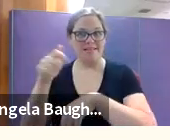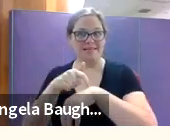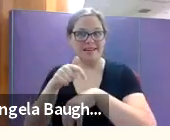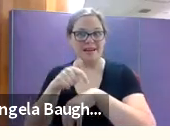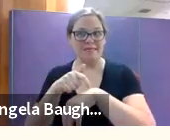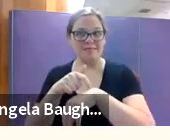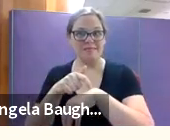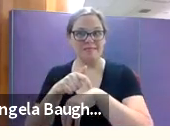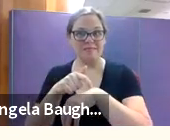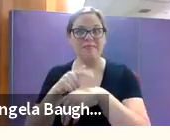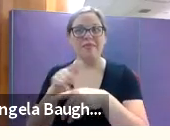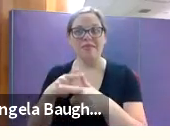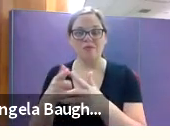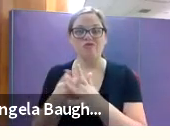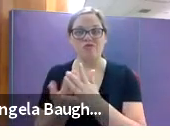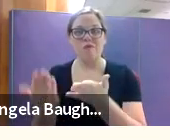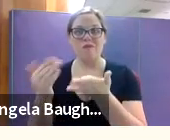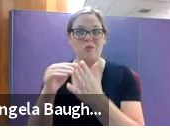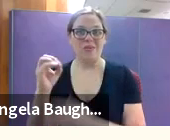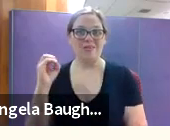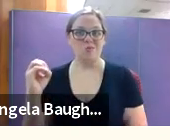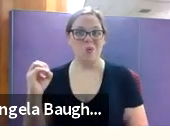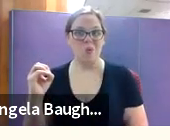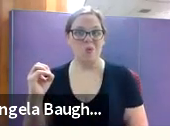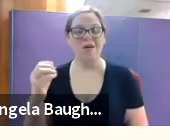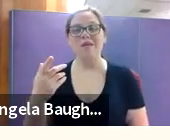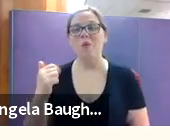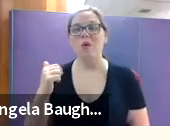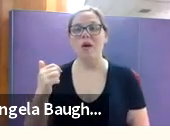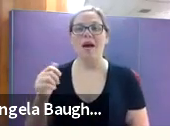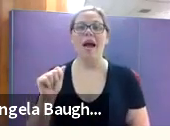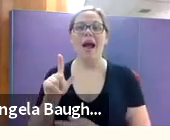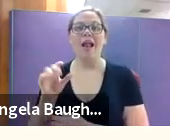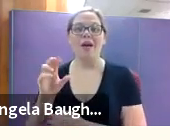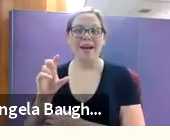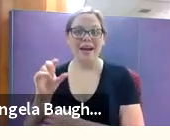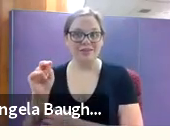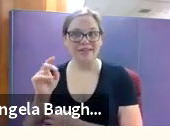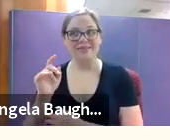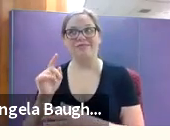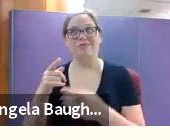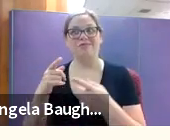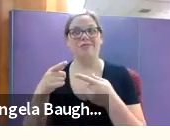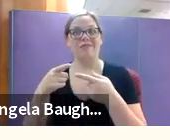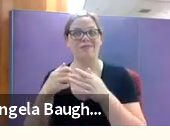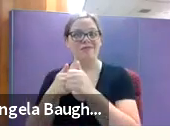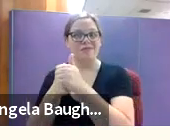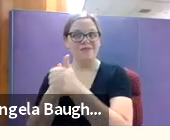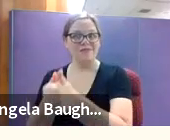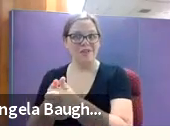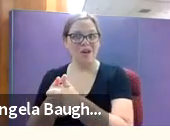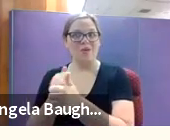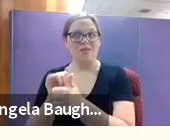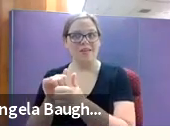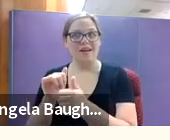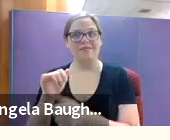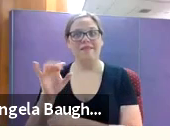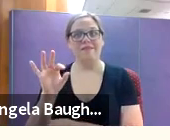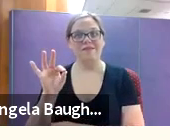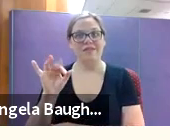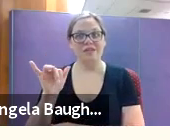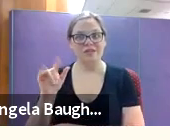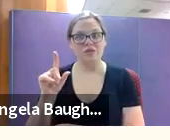average will be 0, and they will not get an allocation according to this methodology in fiscal year 22. Okay,